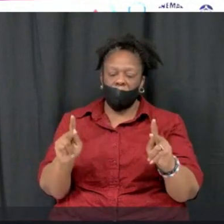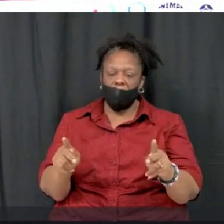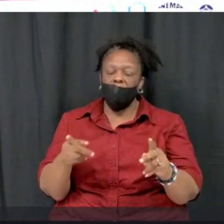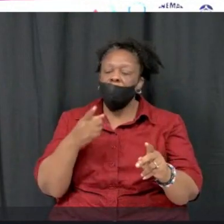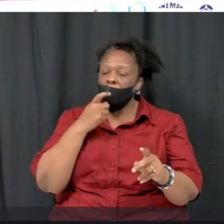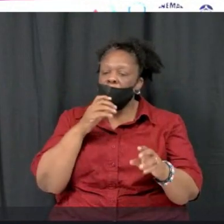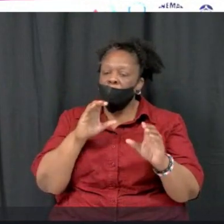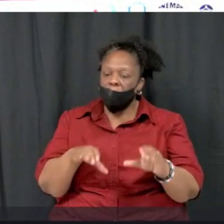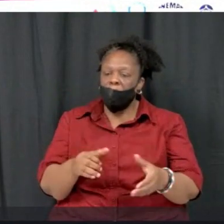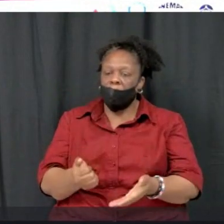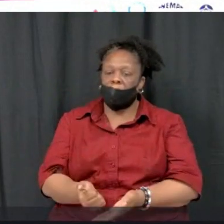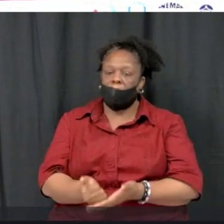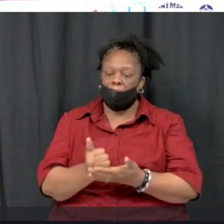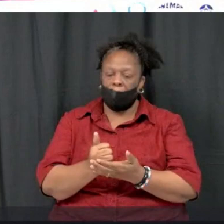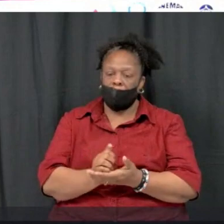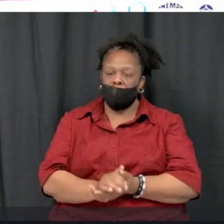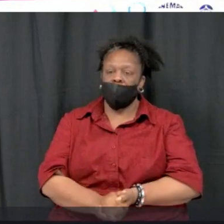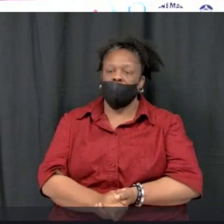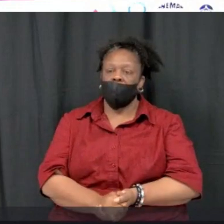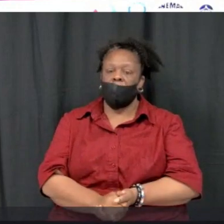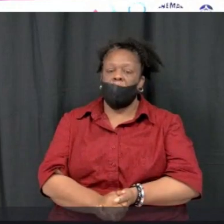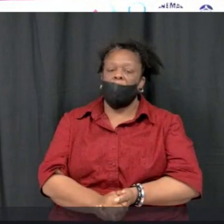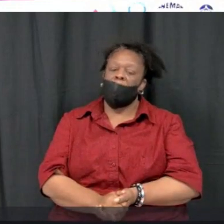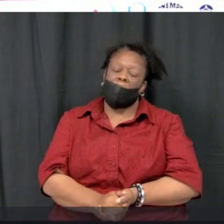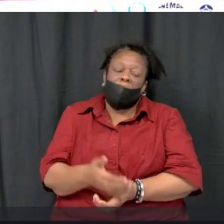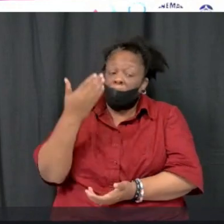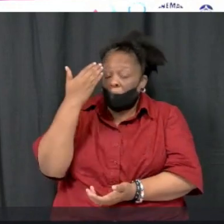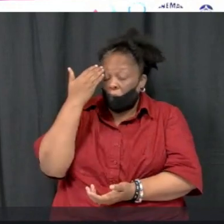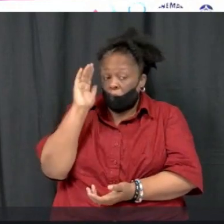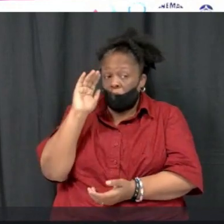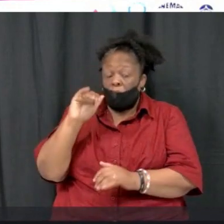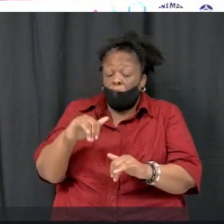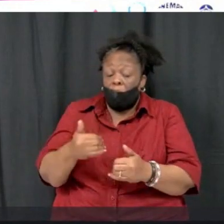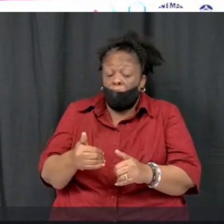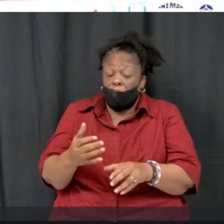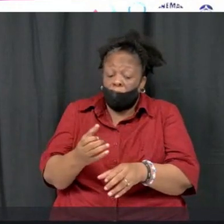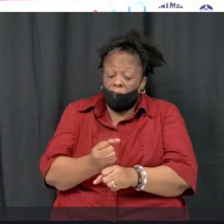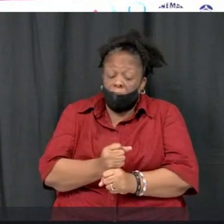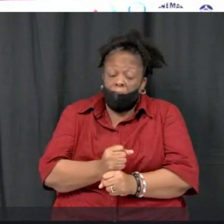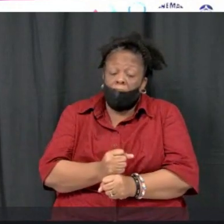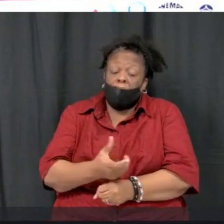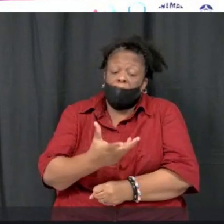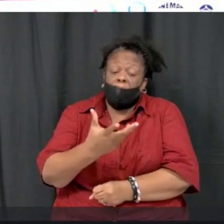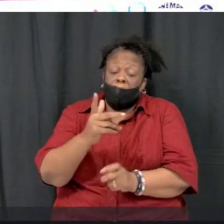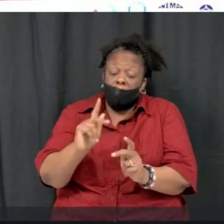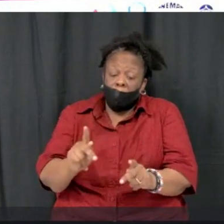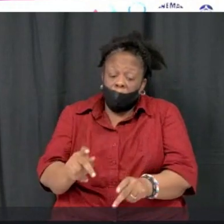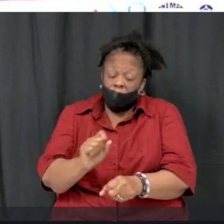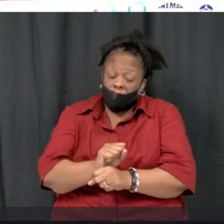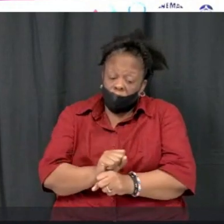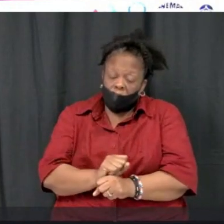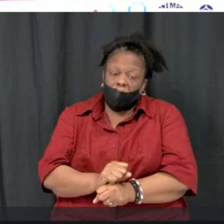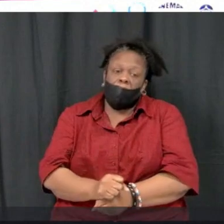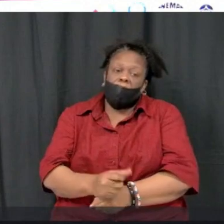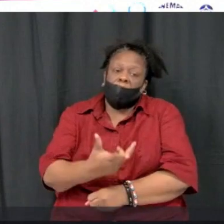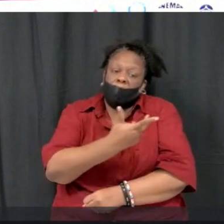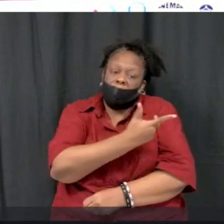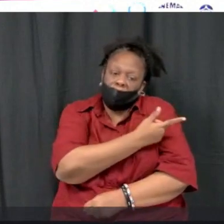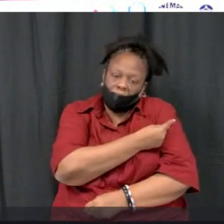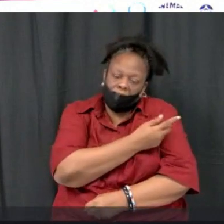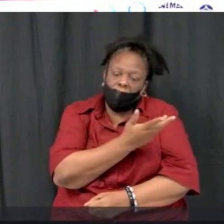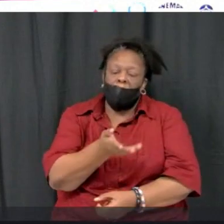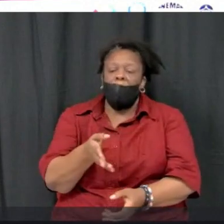be a little lost and who are struggling to get their employees vaccinated, or convince them